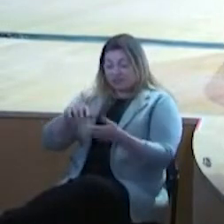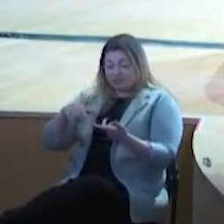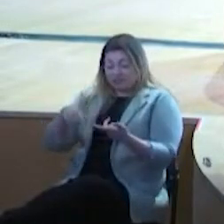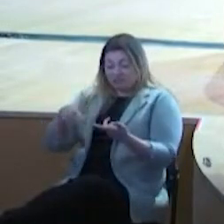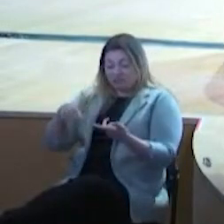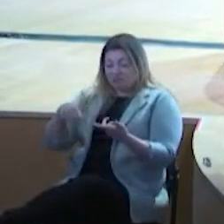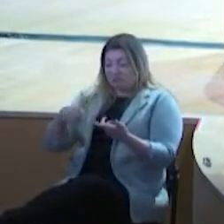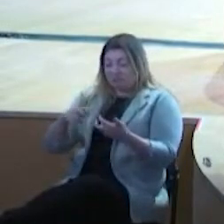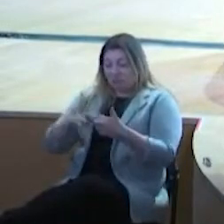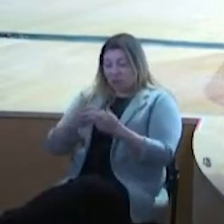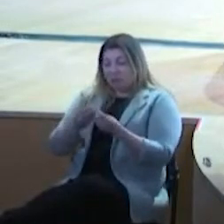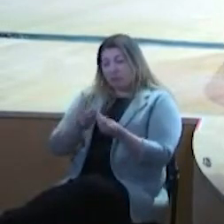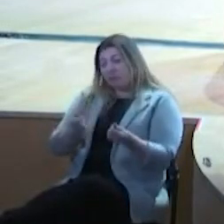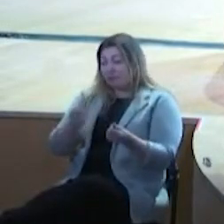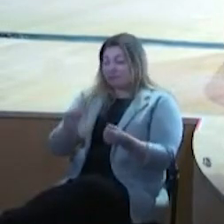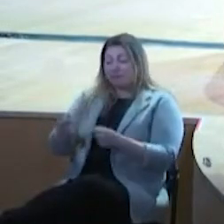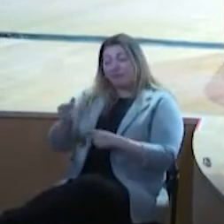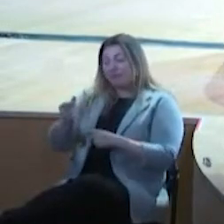going to go away.